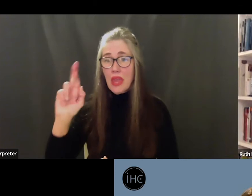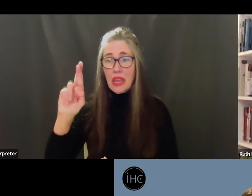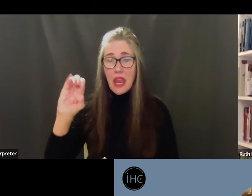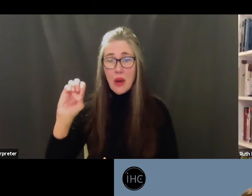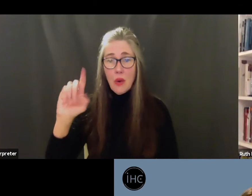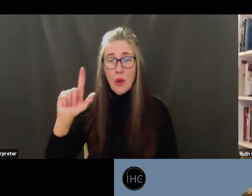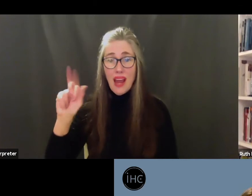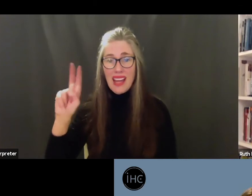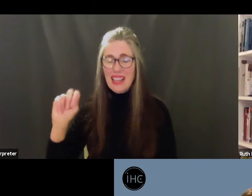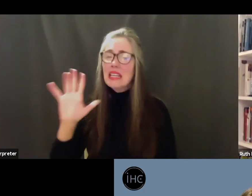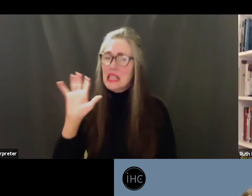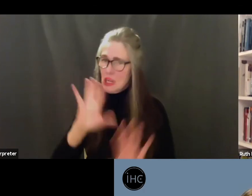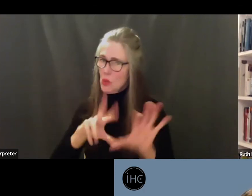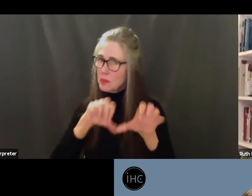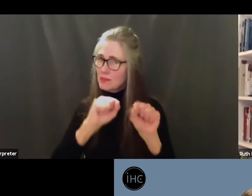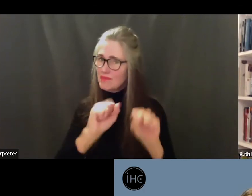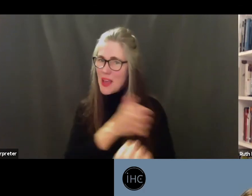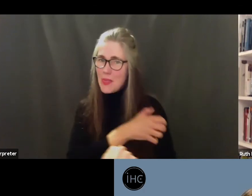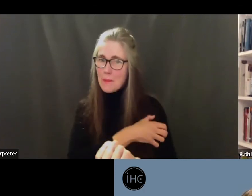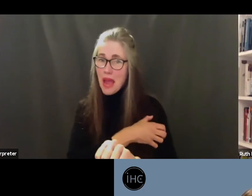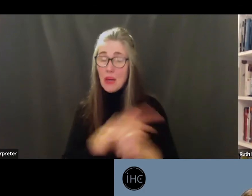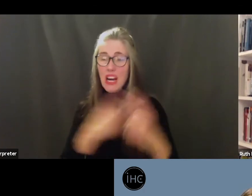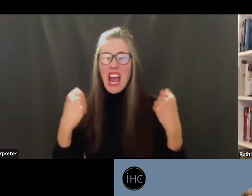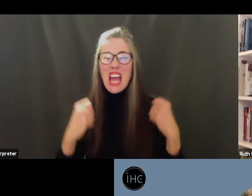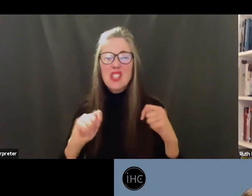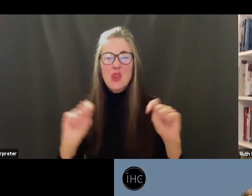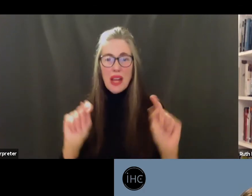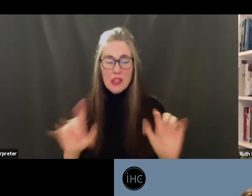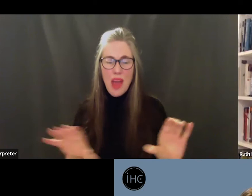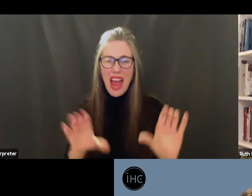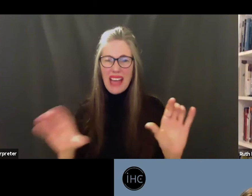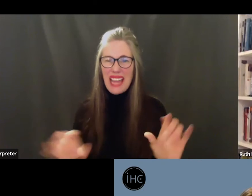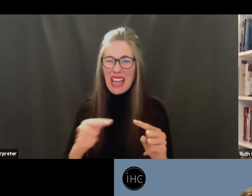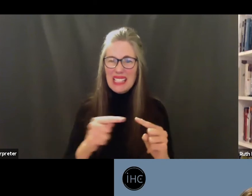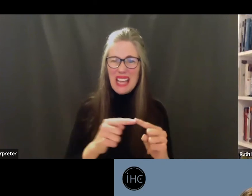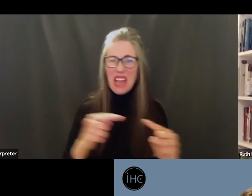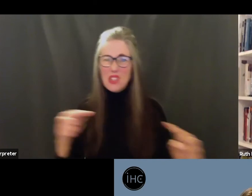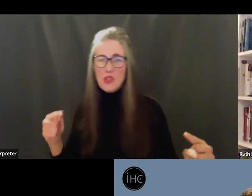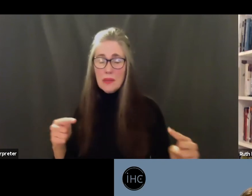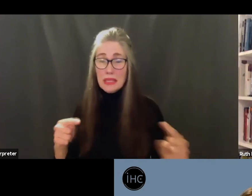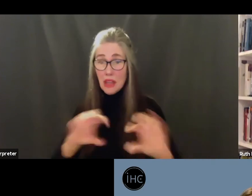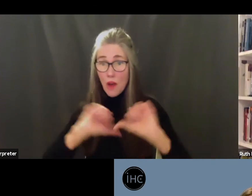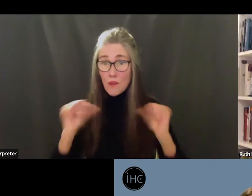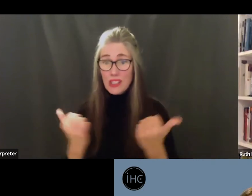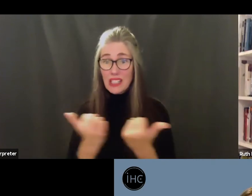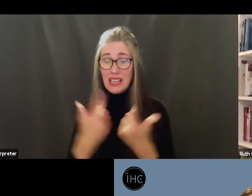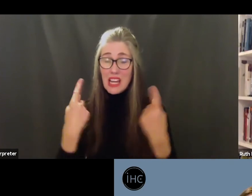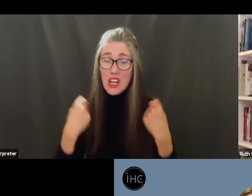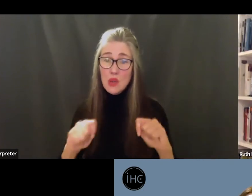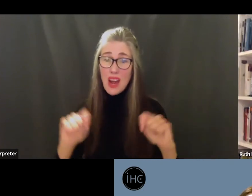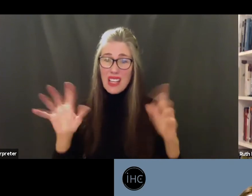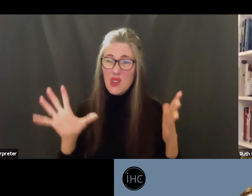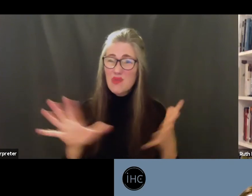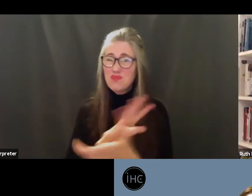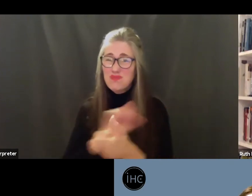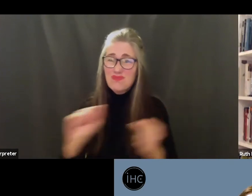also be acting as an extremist, trying to destabilize society, along with all the people he pardoned, who are very